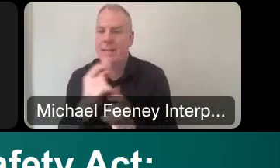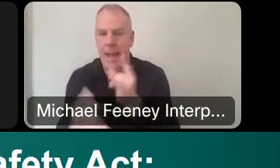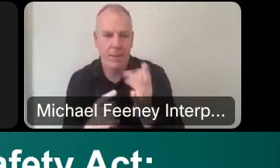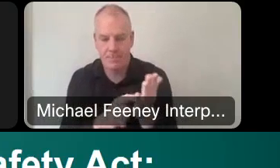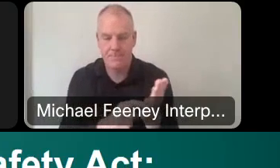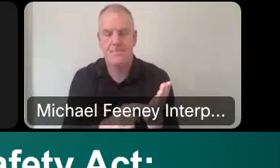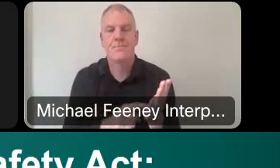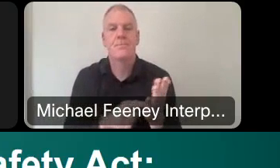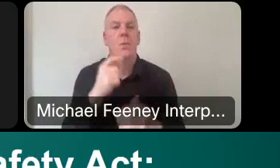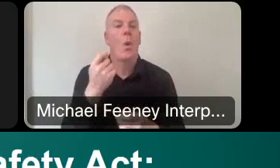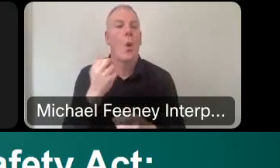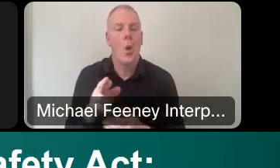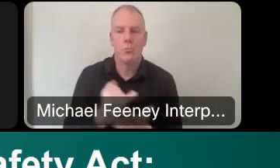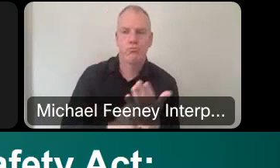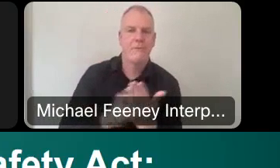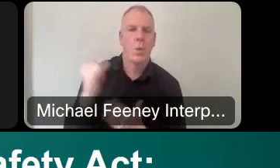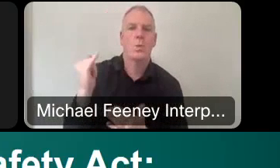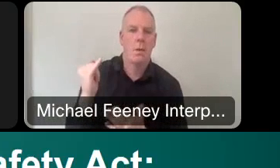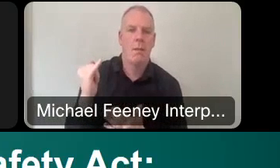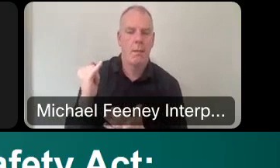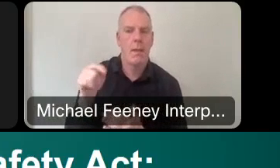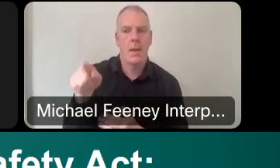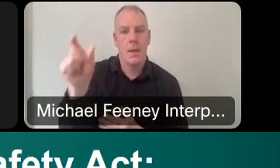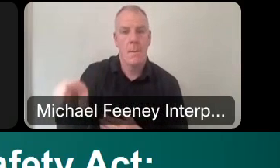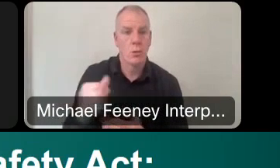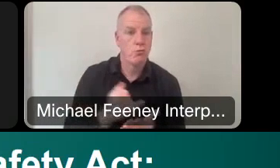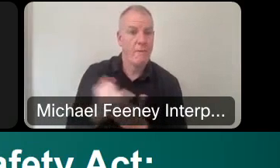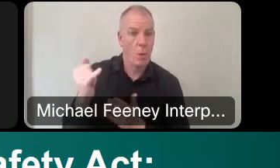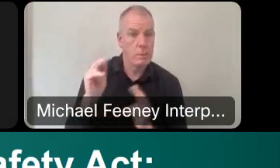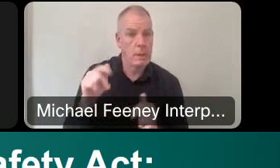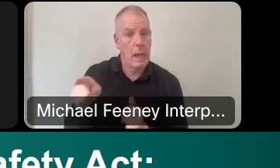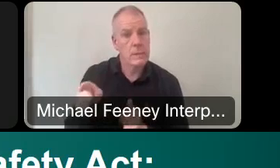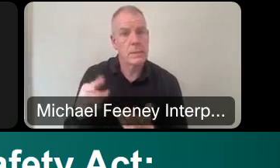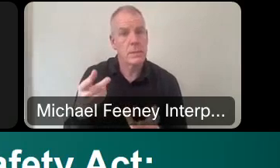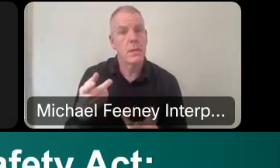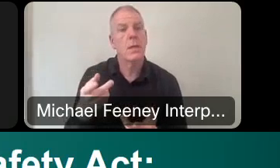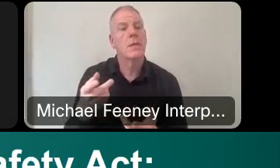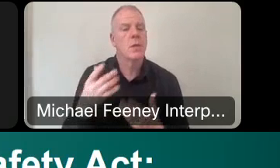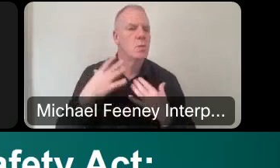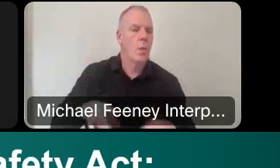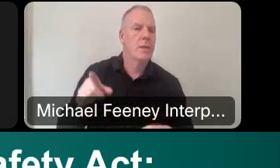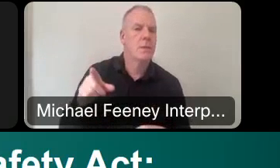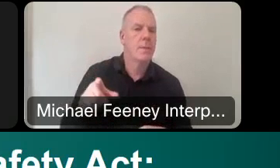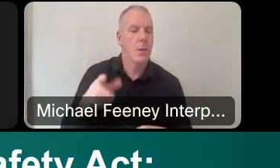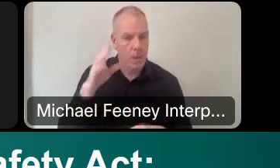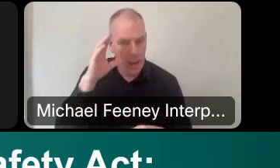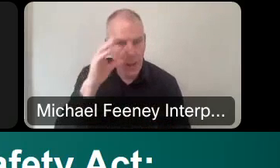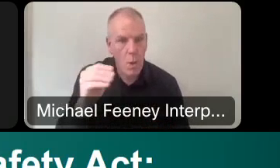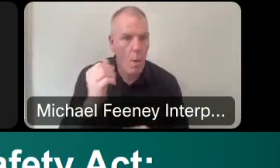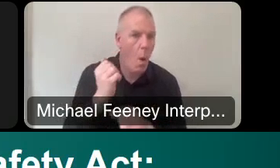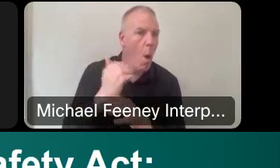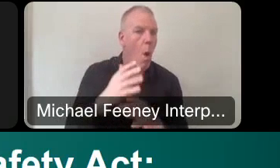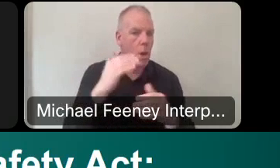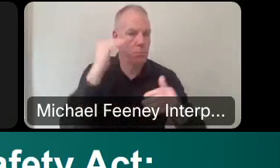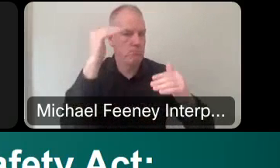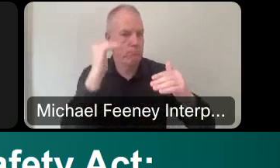are, I suppose, the refusals will be quite unusual for people to refuse. It can happen, but again, we just need to let you know about all of these sections of